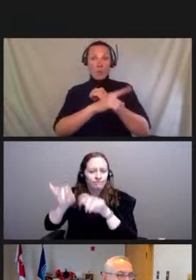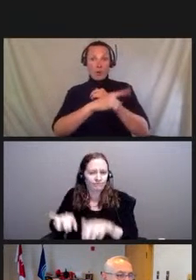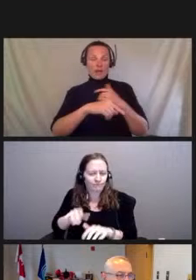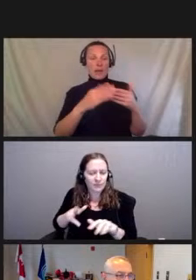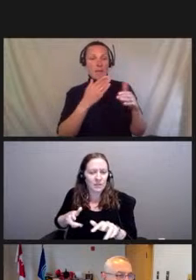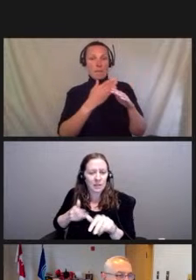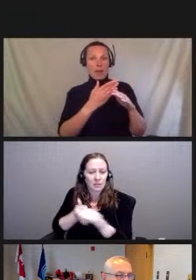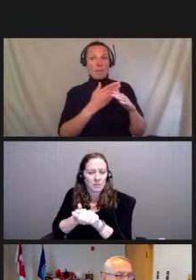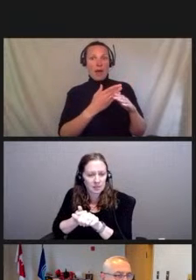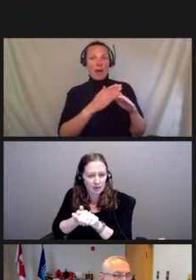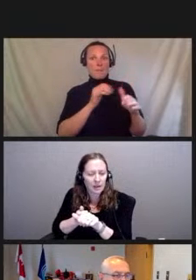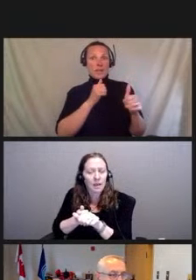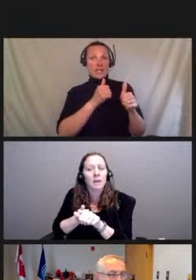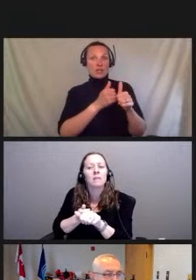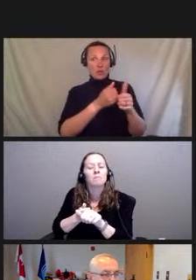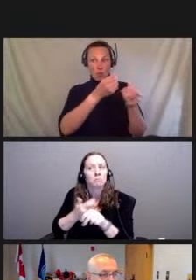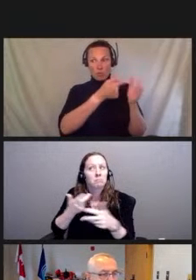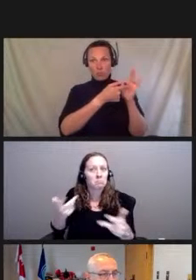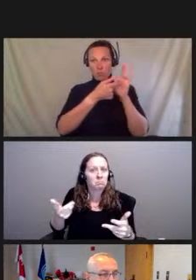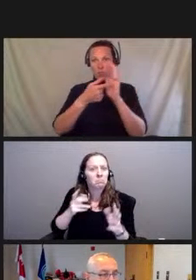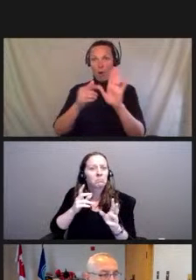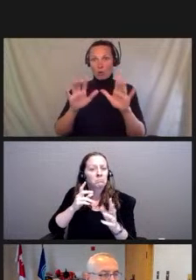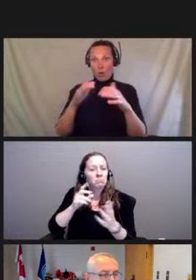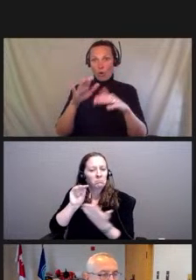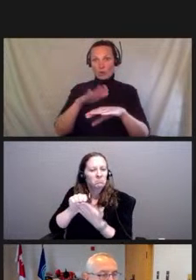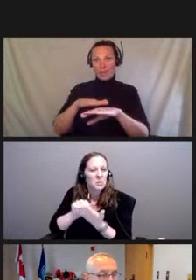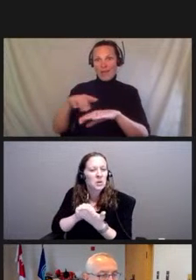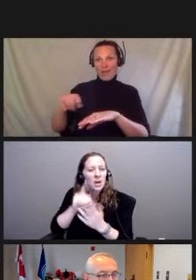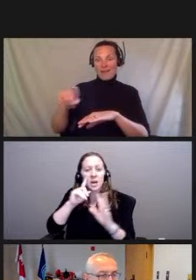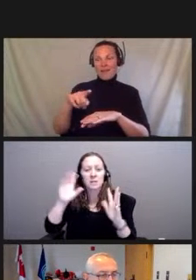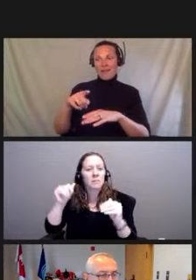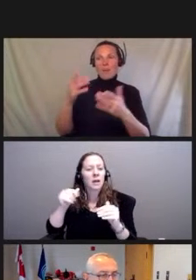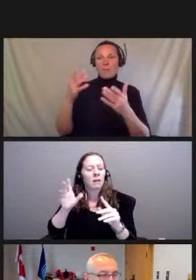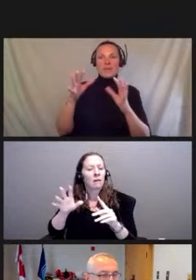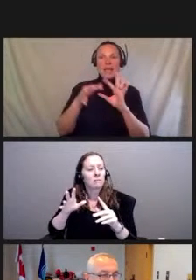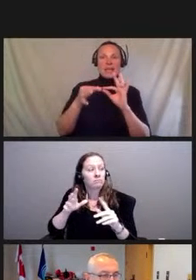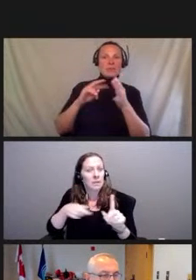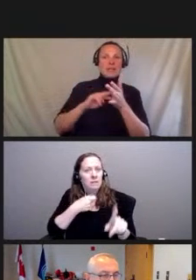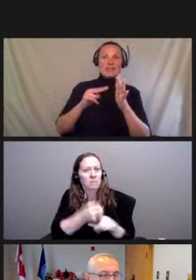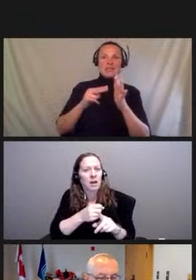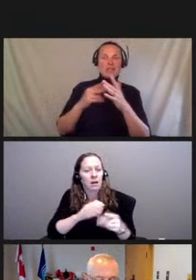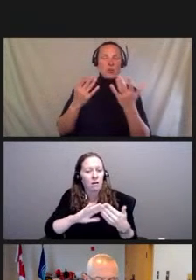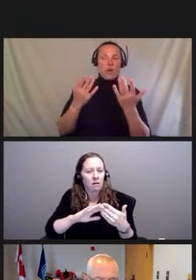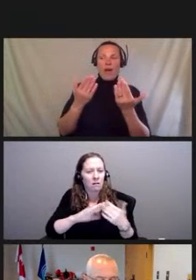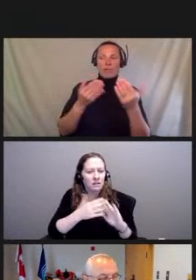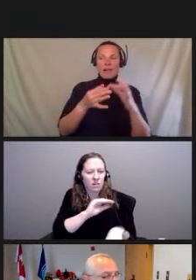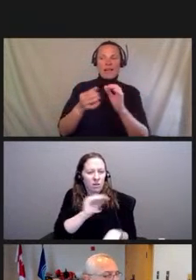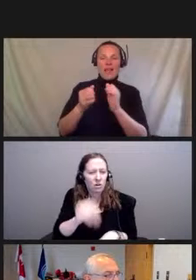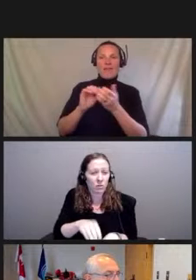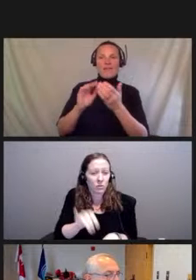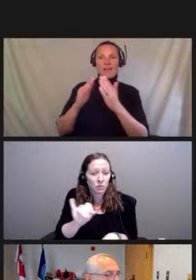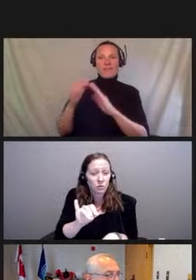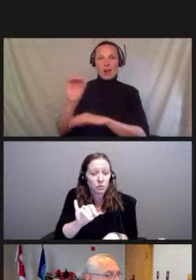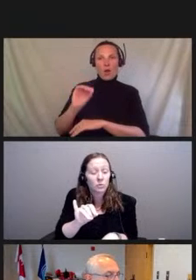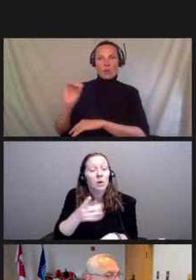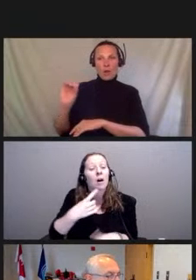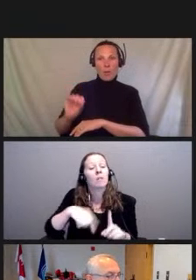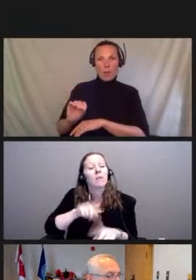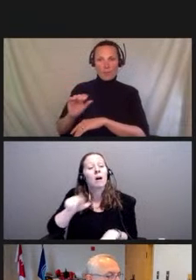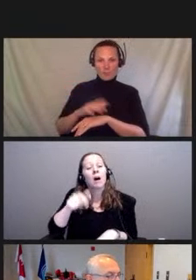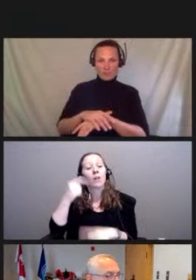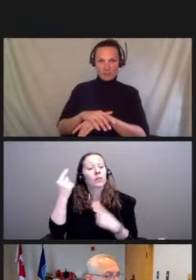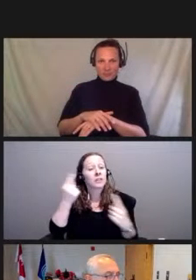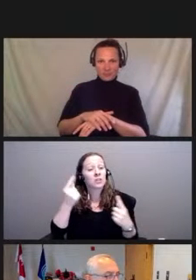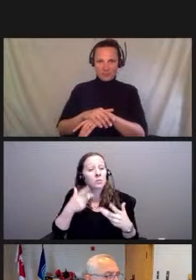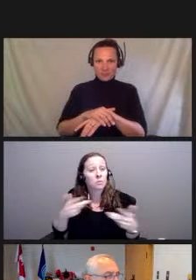expected implications are for Ottawa. Another regulatory item that is a key consideration as we develop the waste plan is the